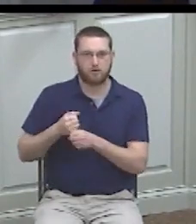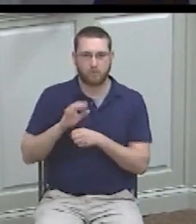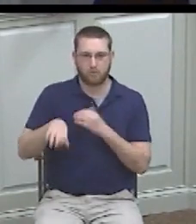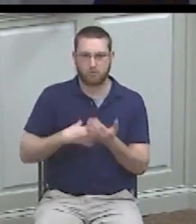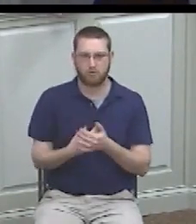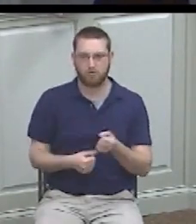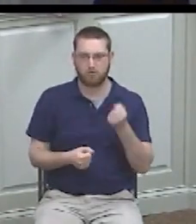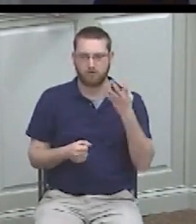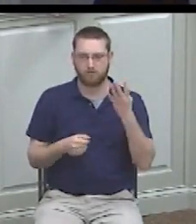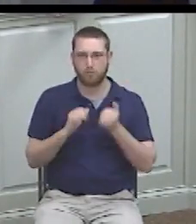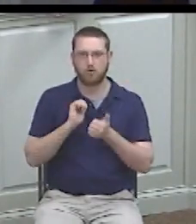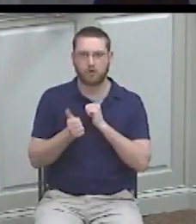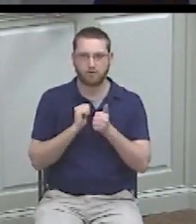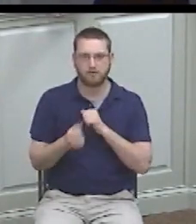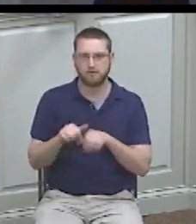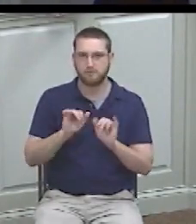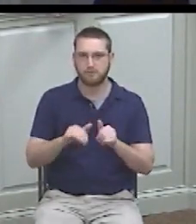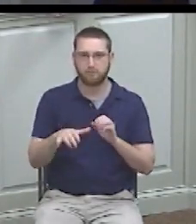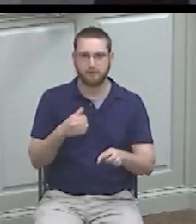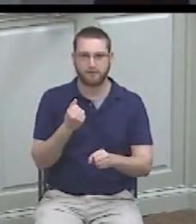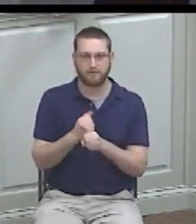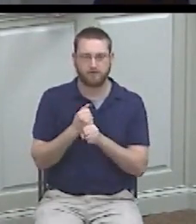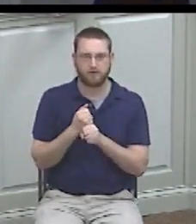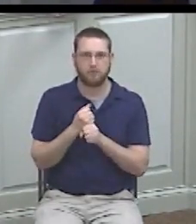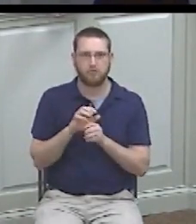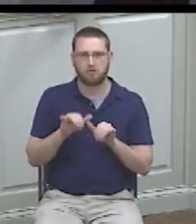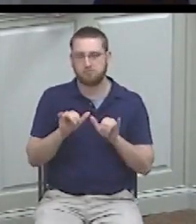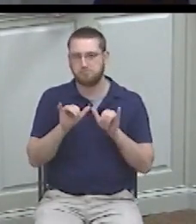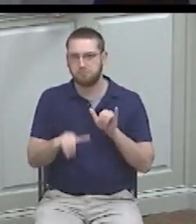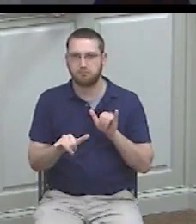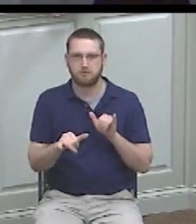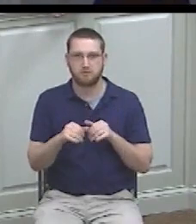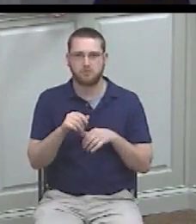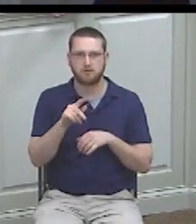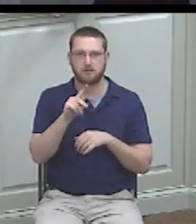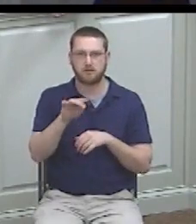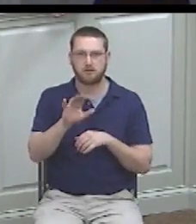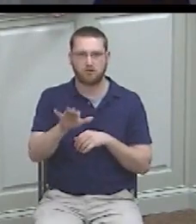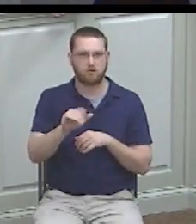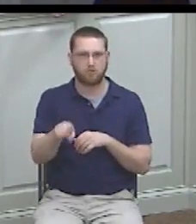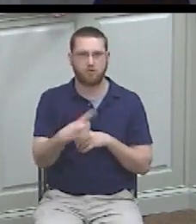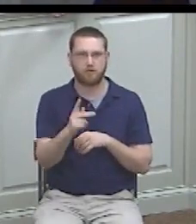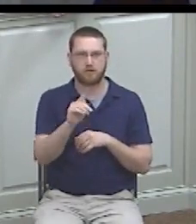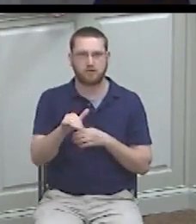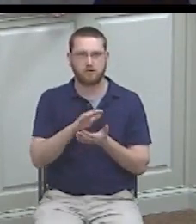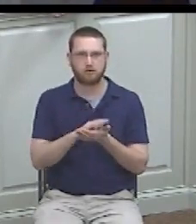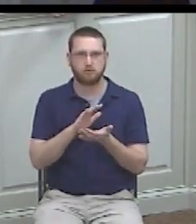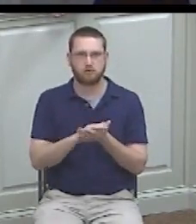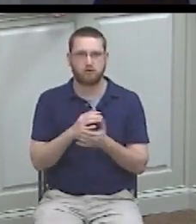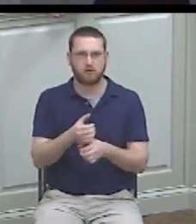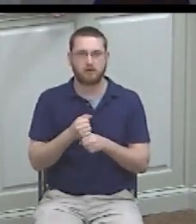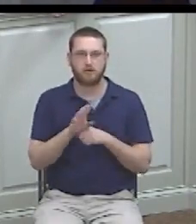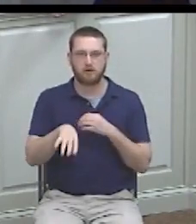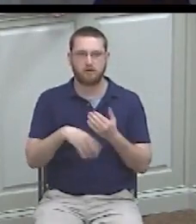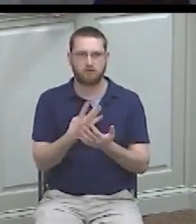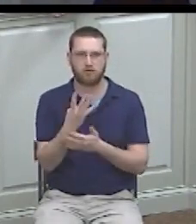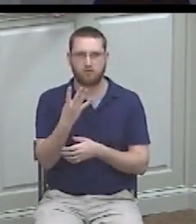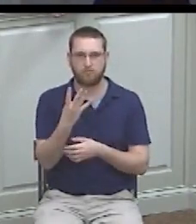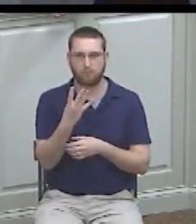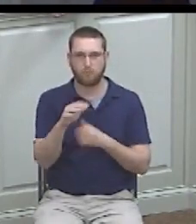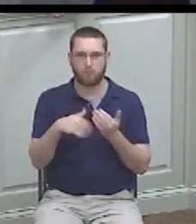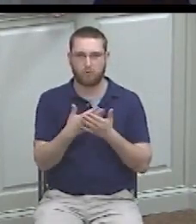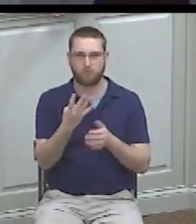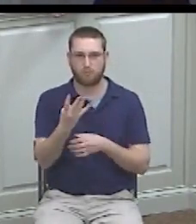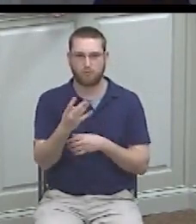four of these contests in the same year and remains the only Kentucky school to ever win all four, and whereas the team